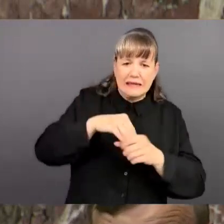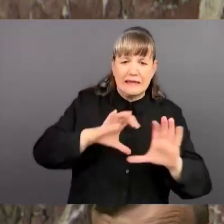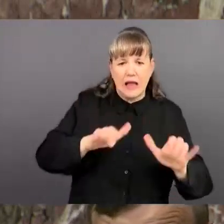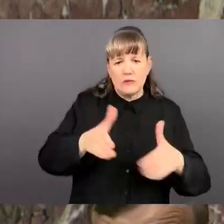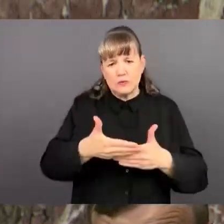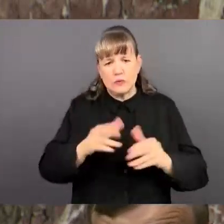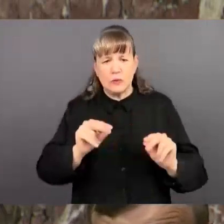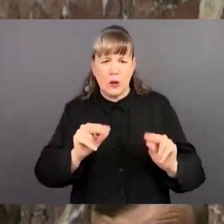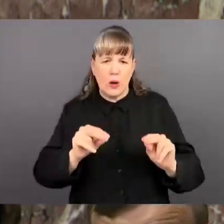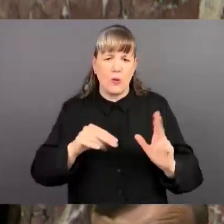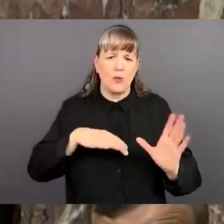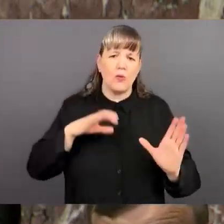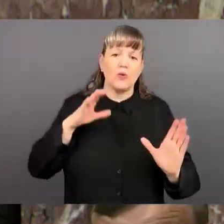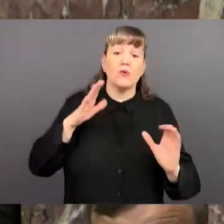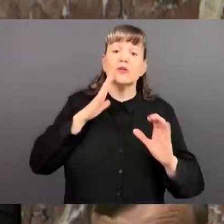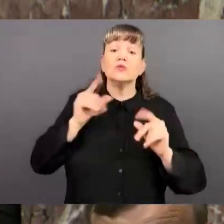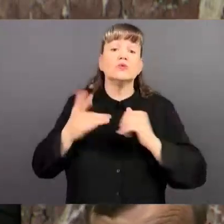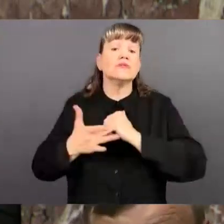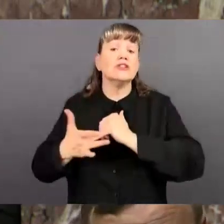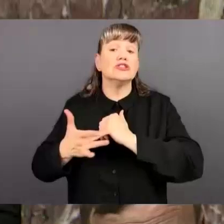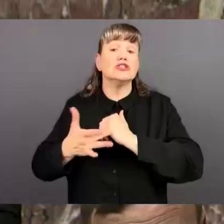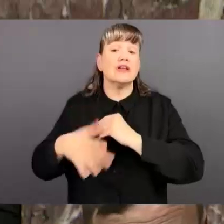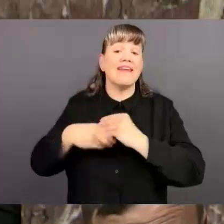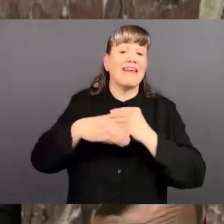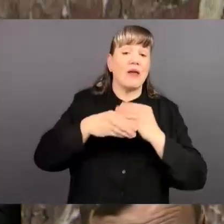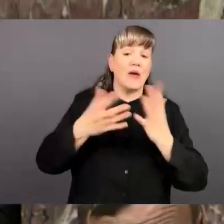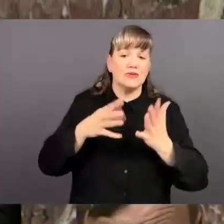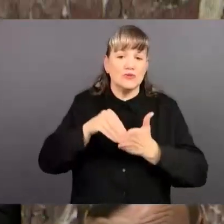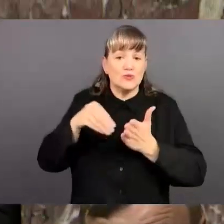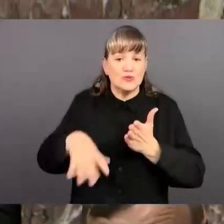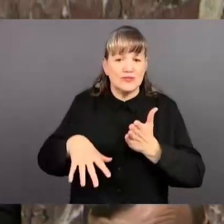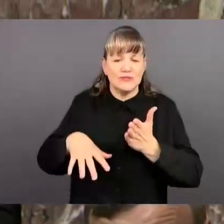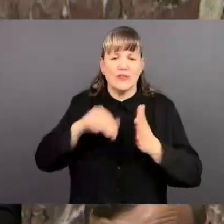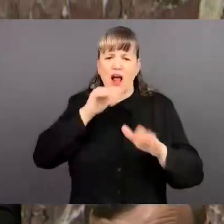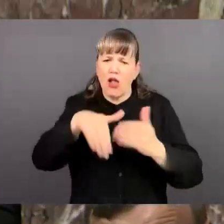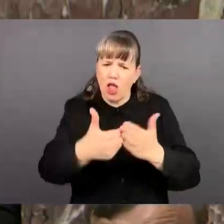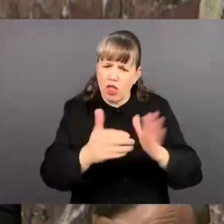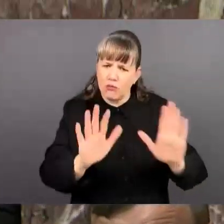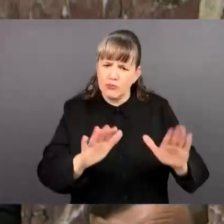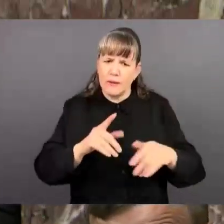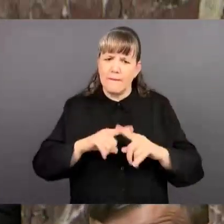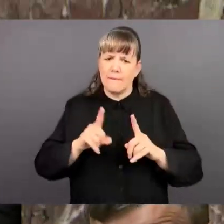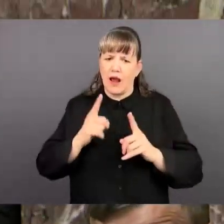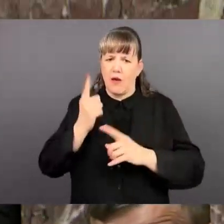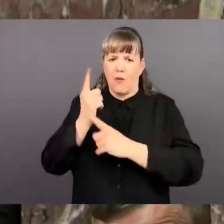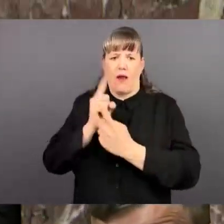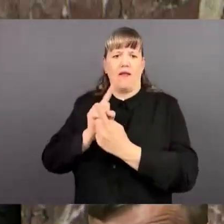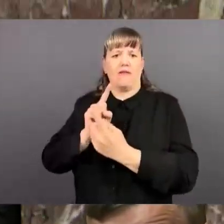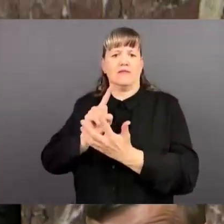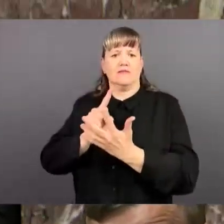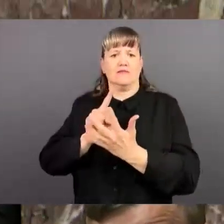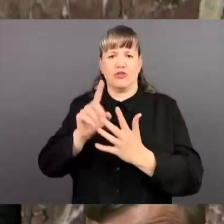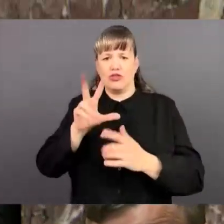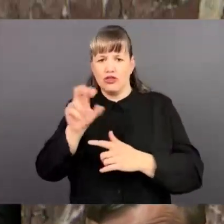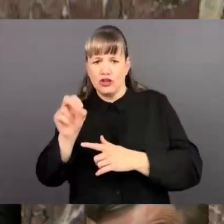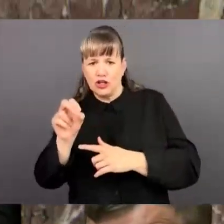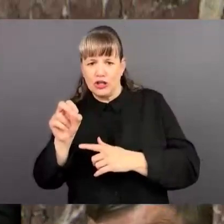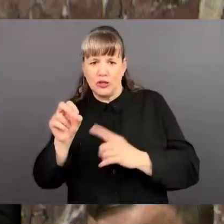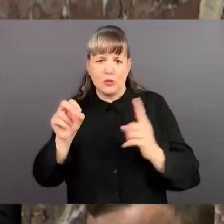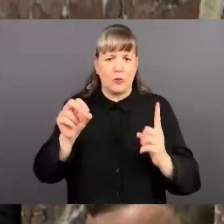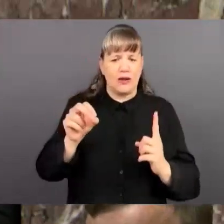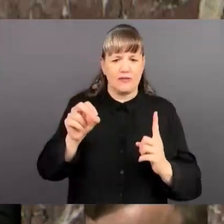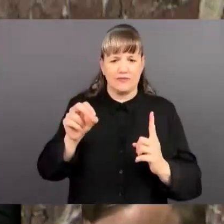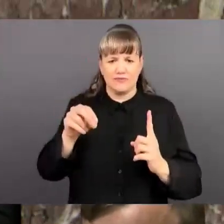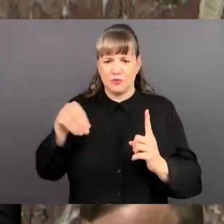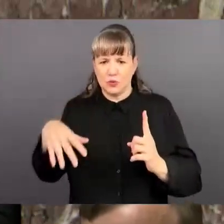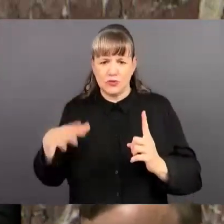technology so that students, not all of them, have to be with one teacher, 30 of them in a classroom. That's their solution,